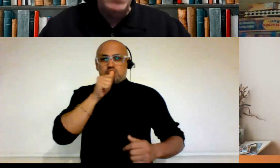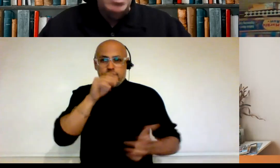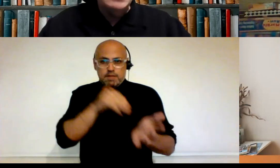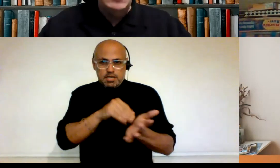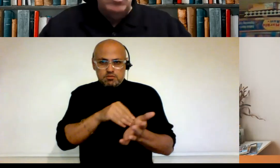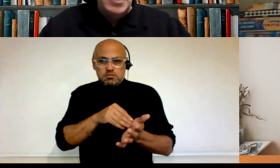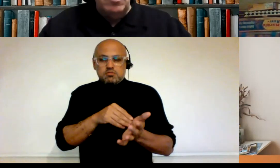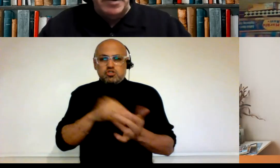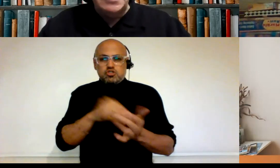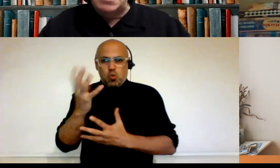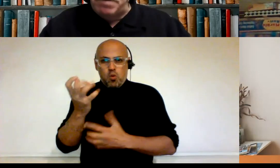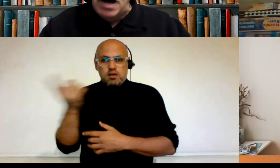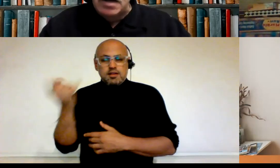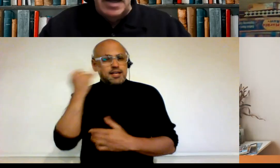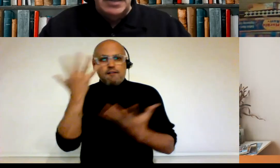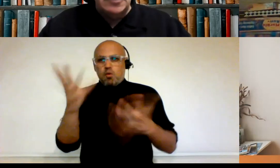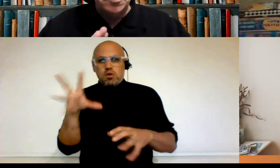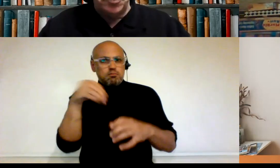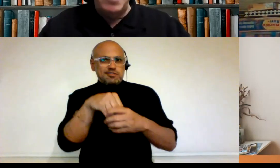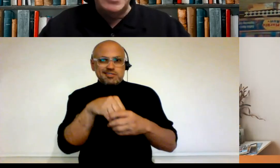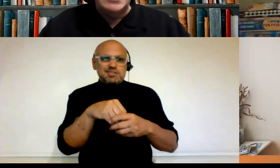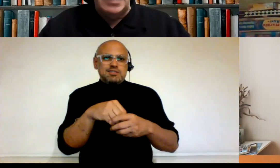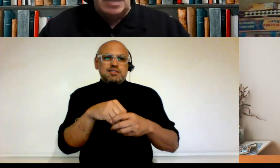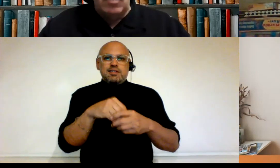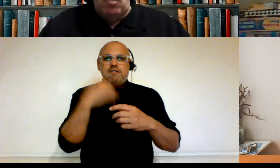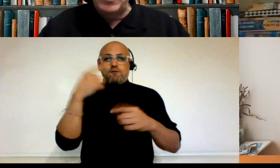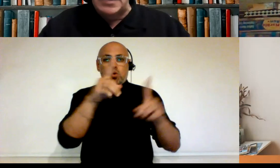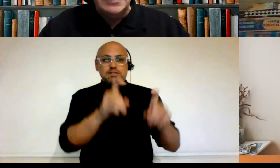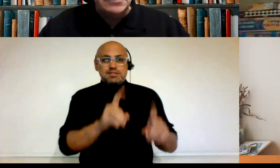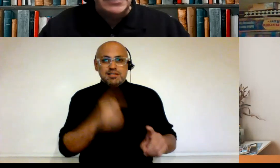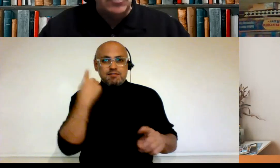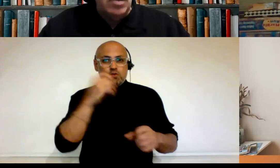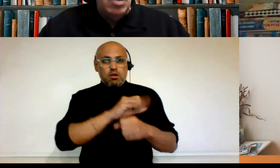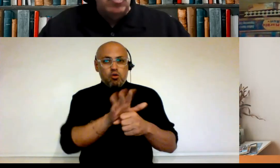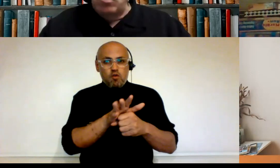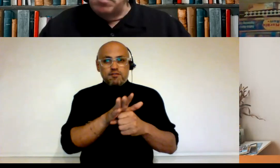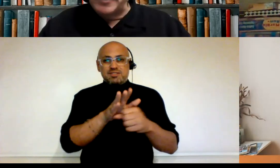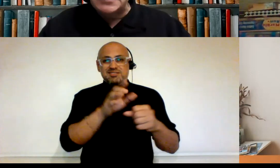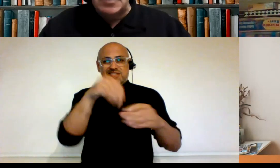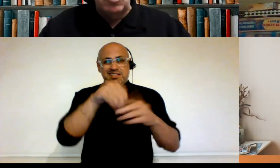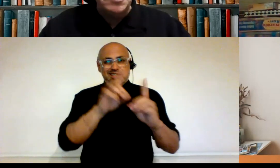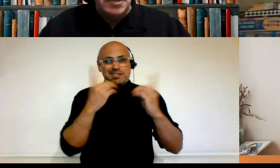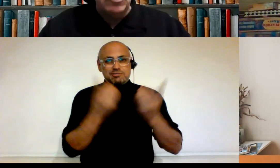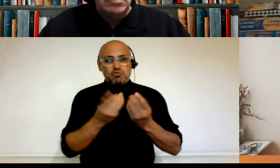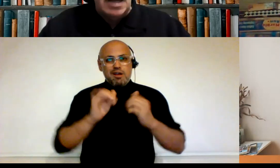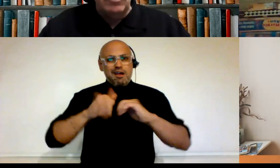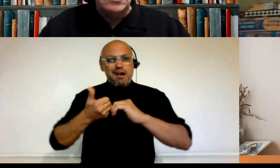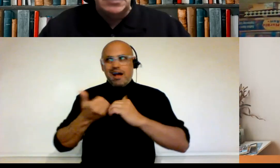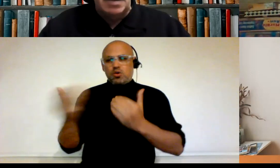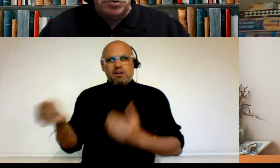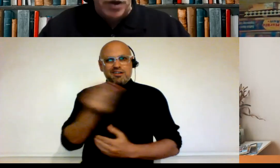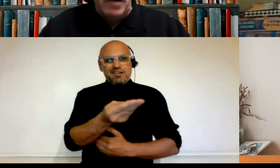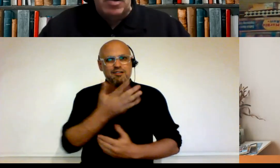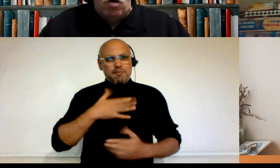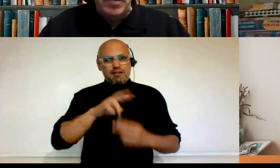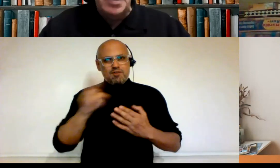Sonia wants to know about private doctors. Sonia says, if I do not want to participate at the district's COVID testing,